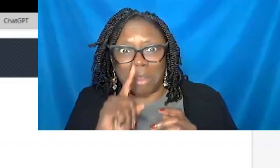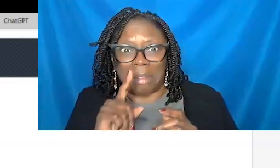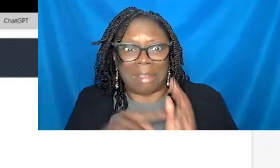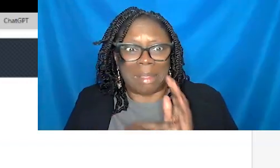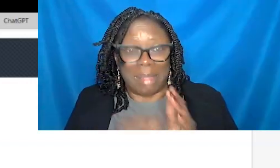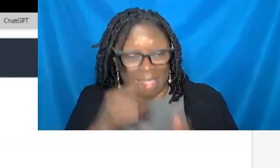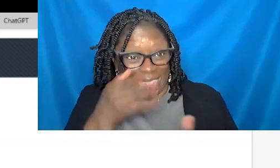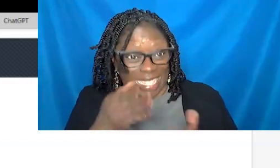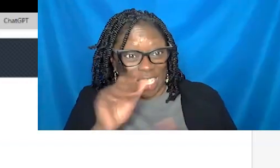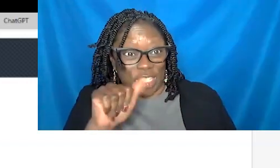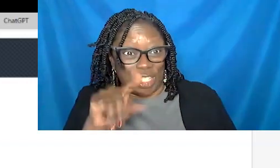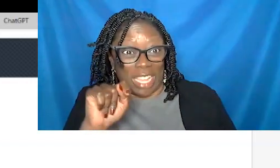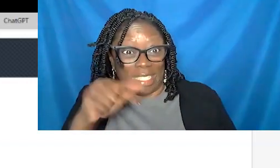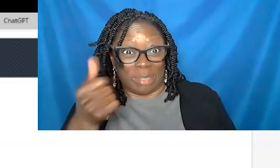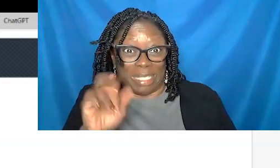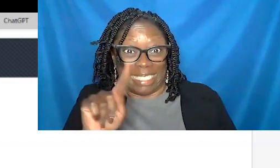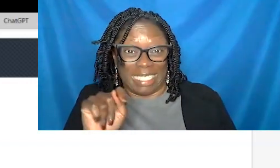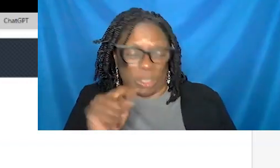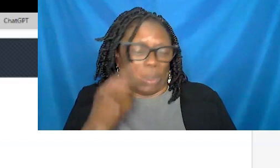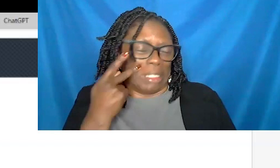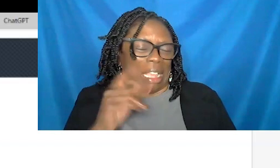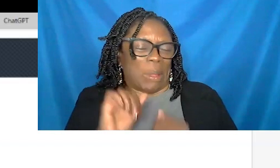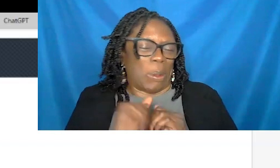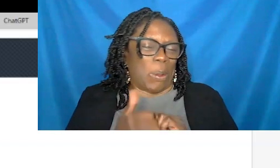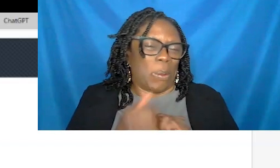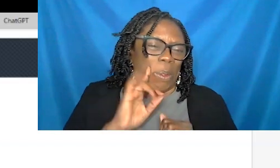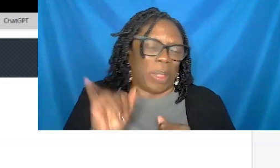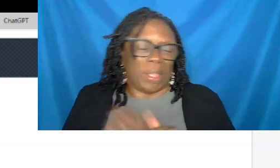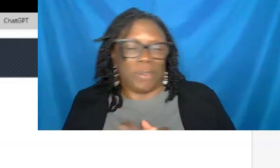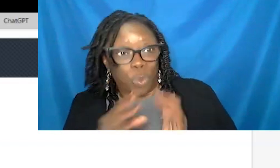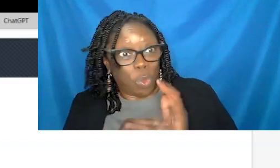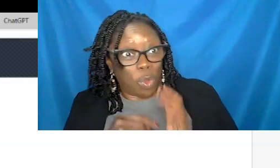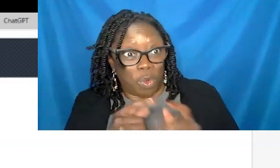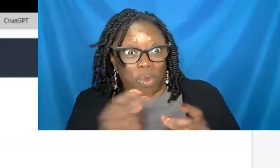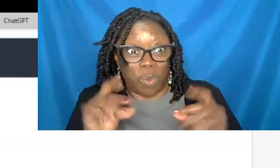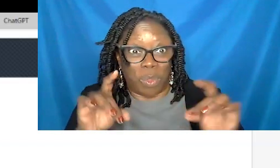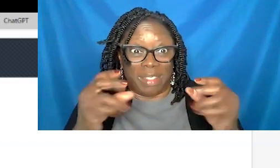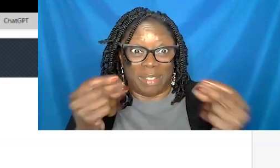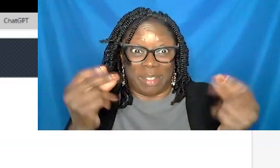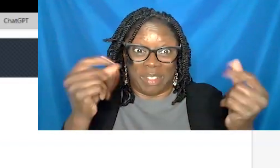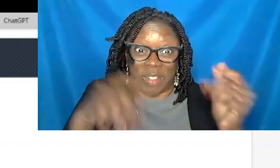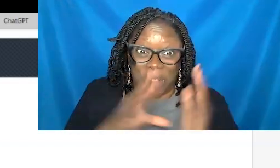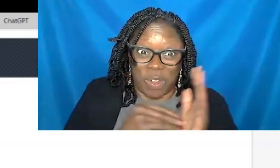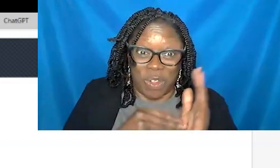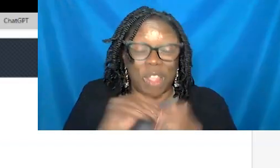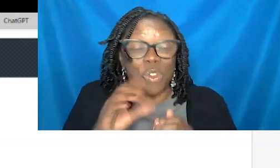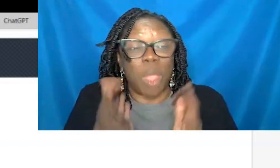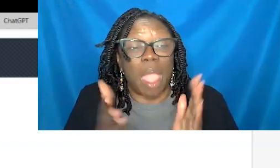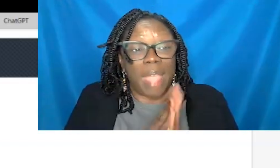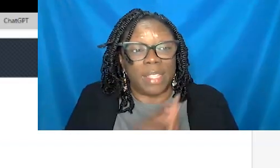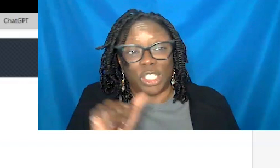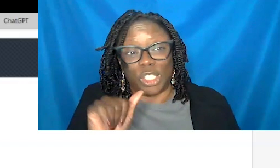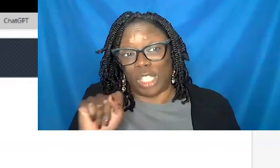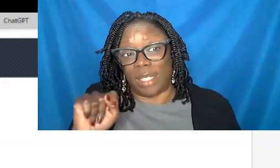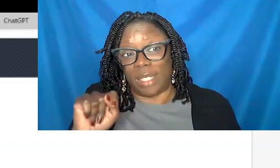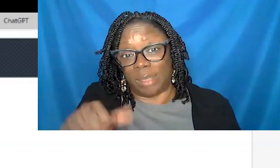right now. And something that you'll all start learning pretty quickly, actually, is that if you ask ChatGPT something and it gives you an